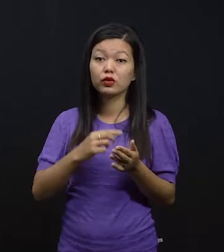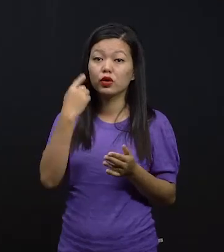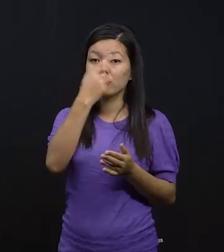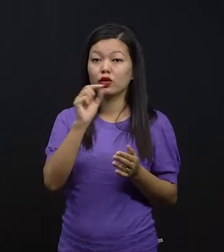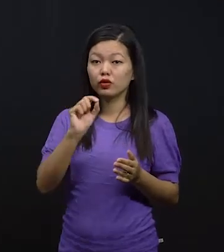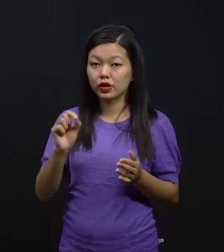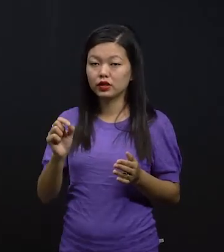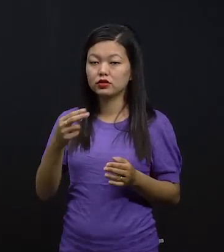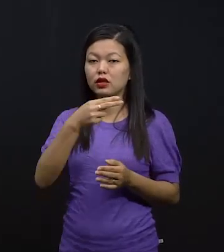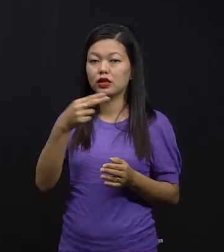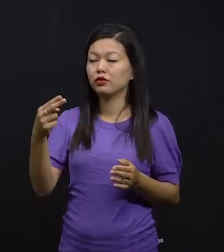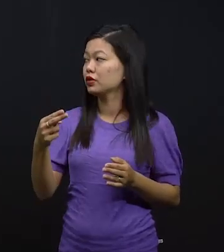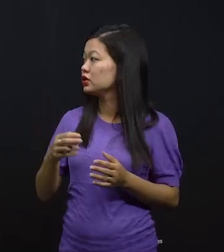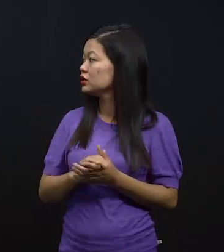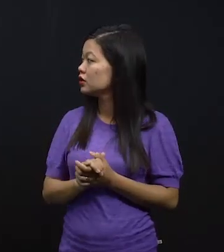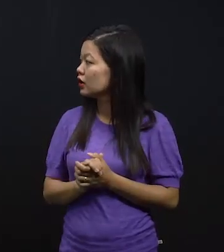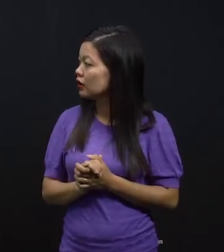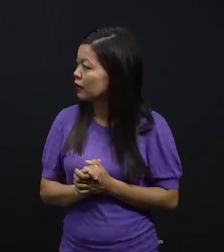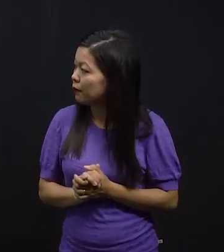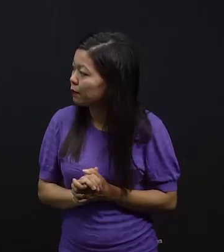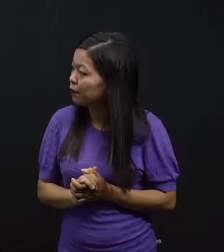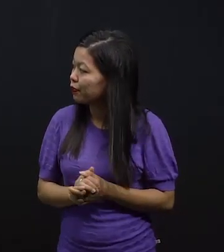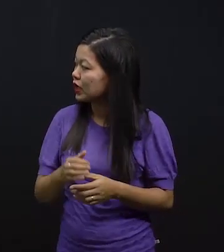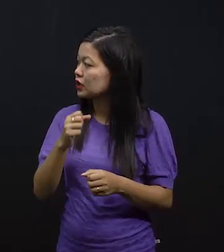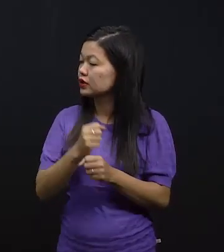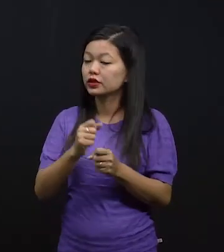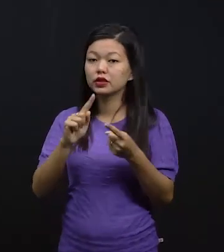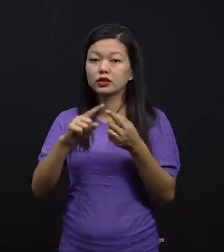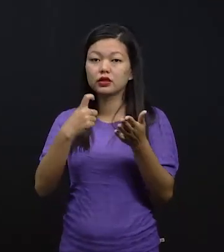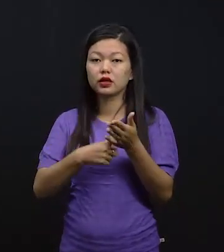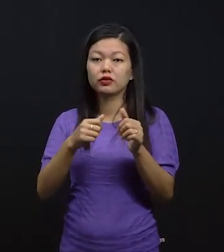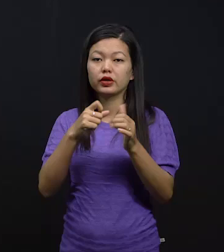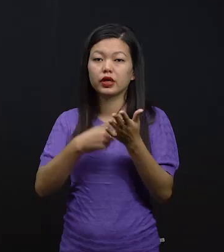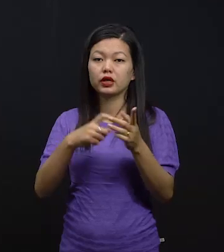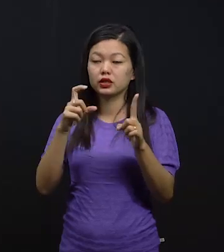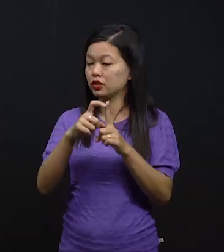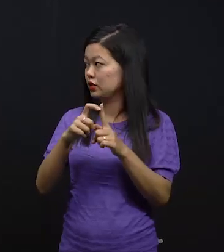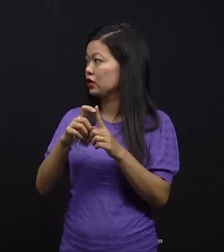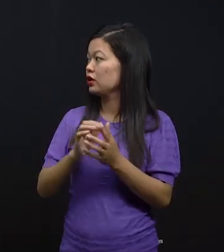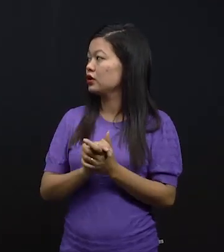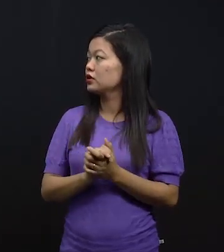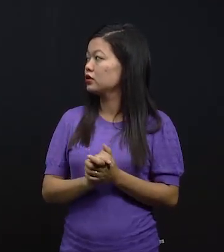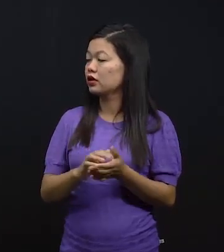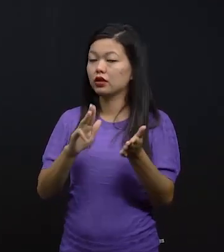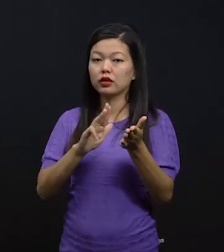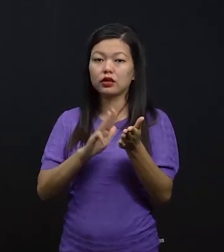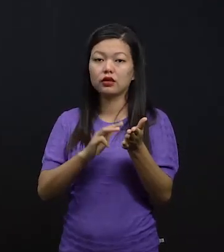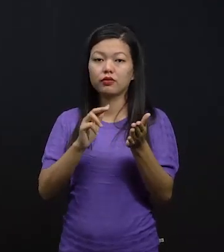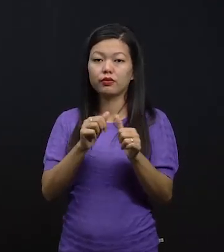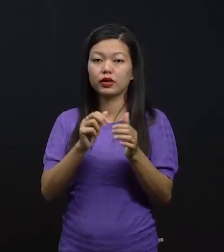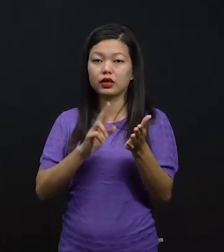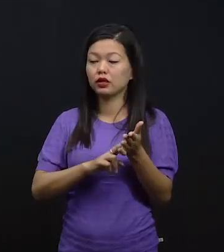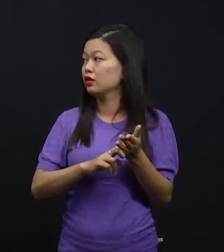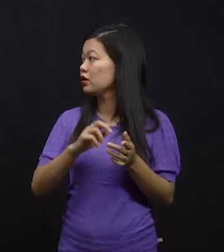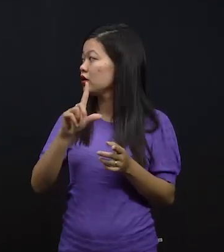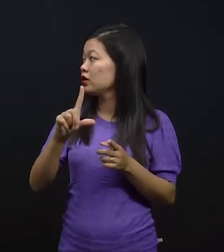is considered, and he was considered to be one of the greatest poets of the Victorian era. Okay, you know, literature